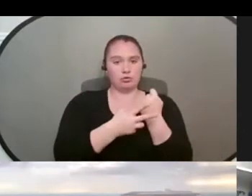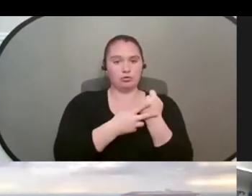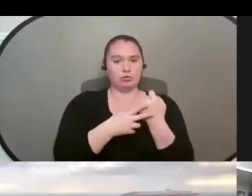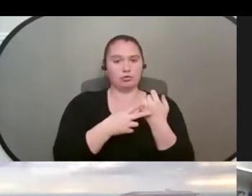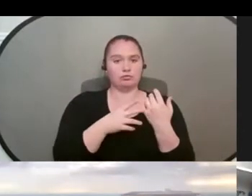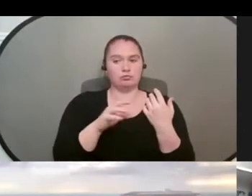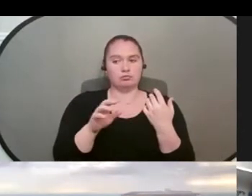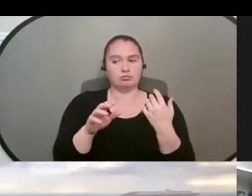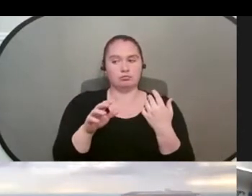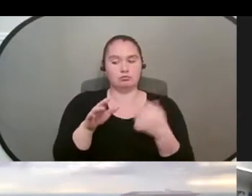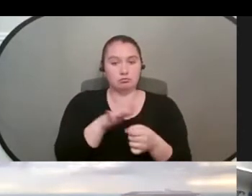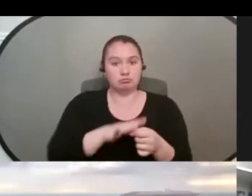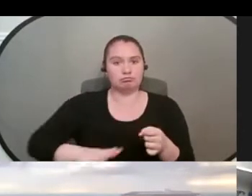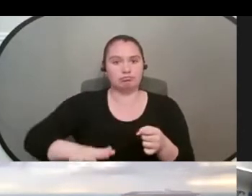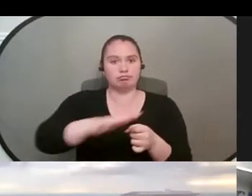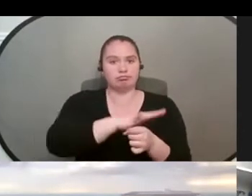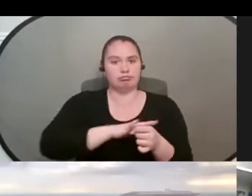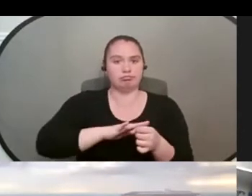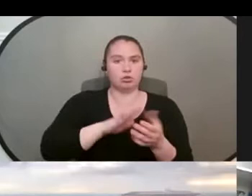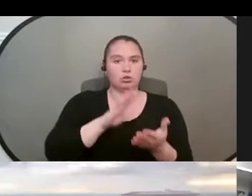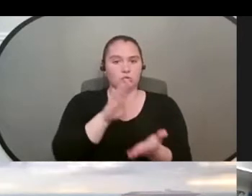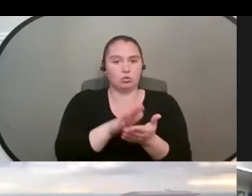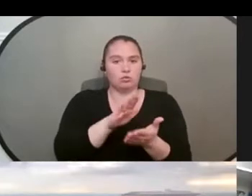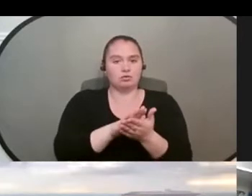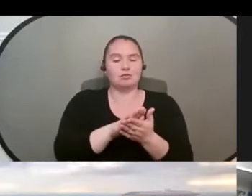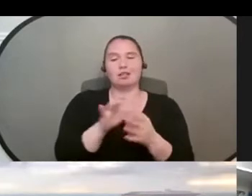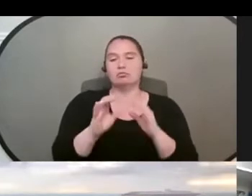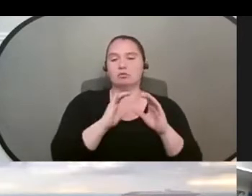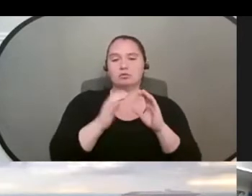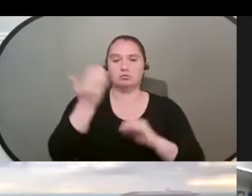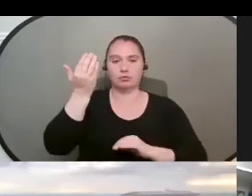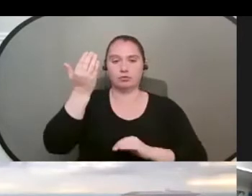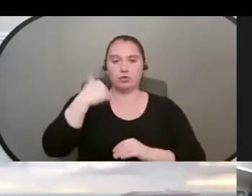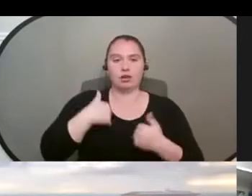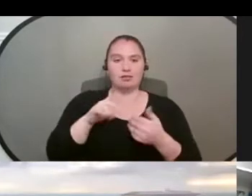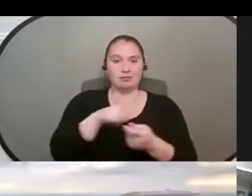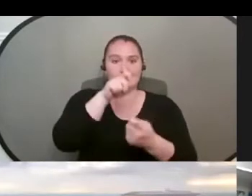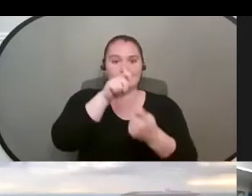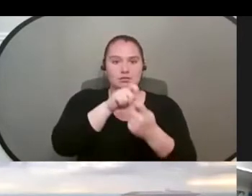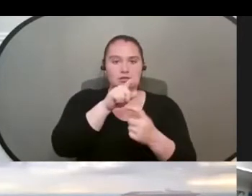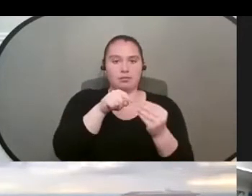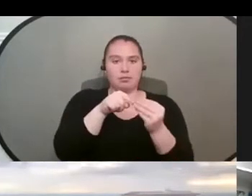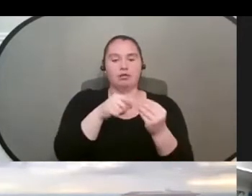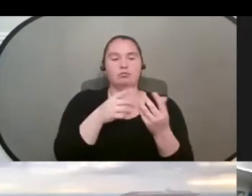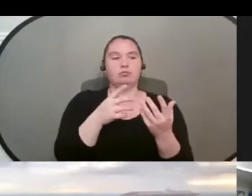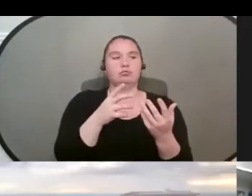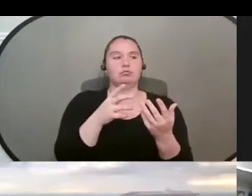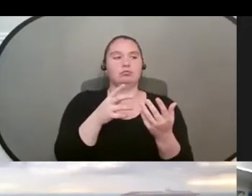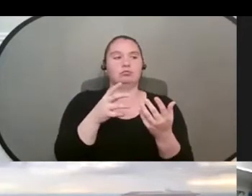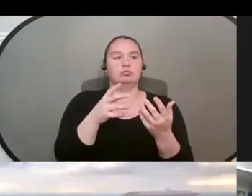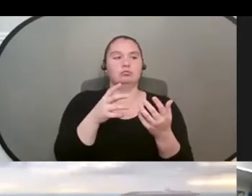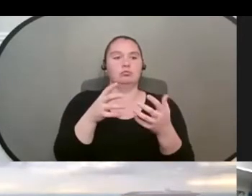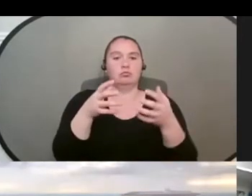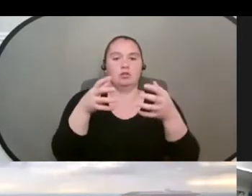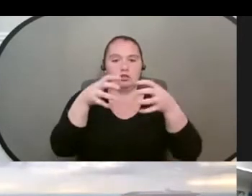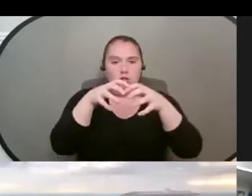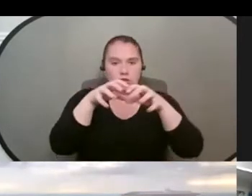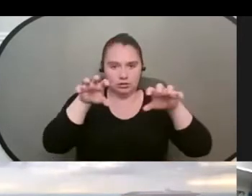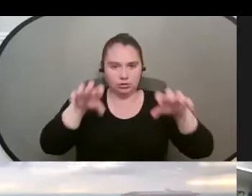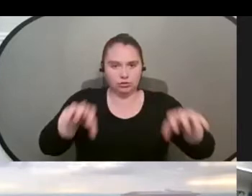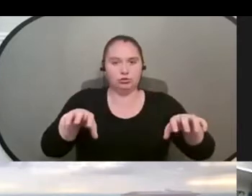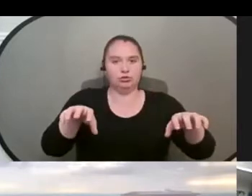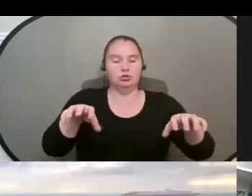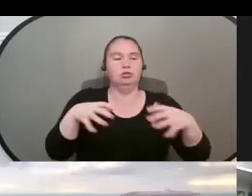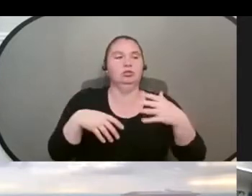something like that? Because I mean, the conversation last time got into a lot of specifics about consolidation and